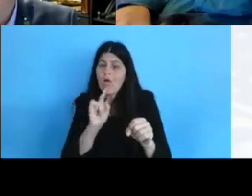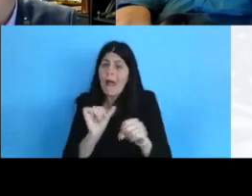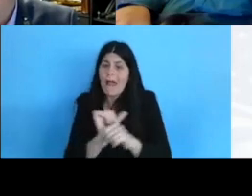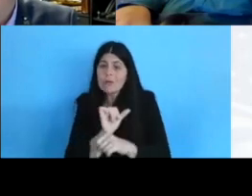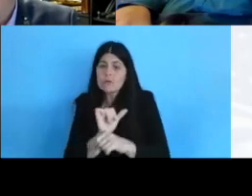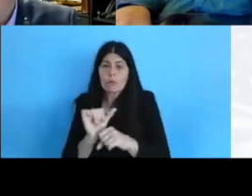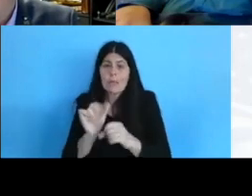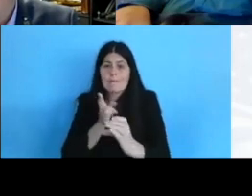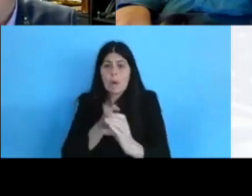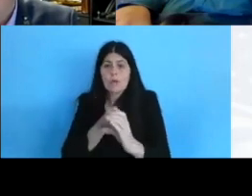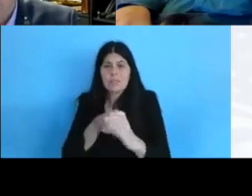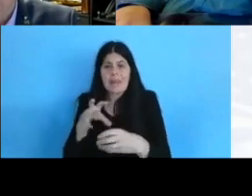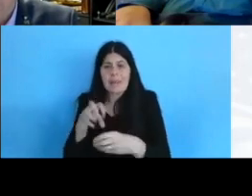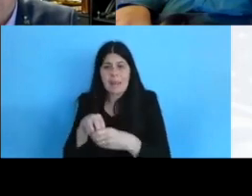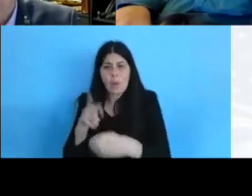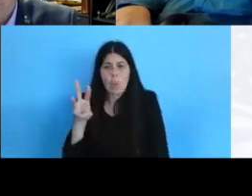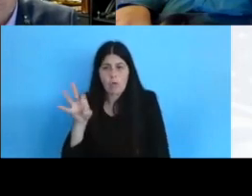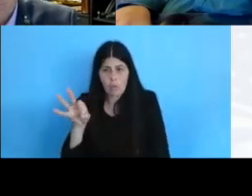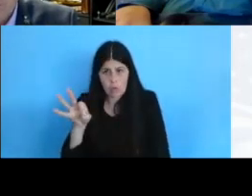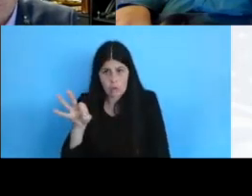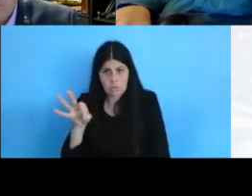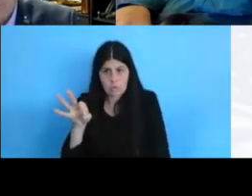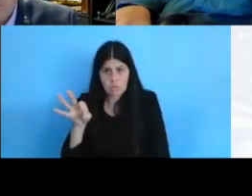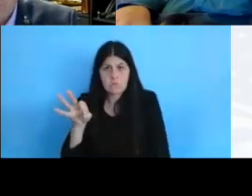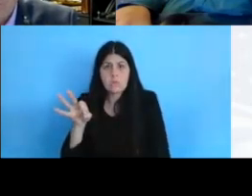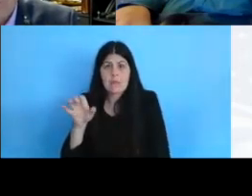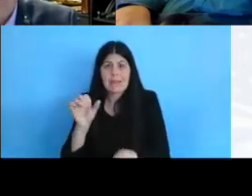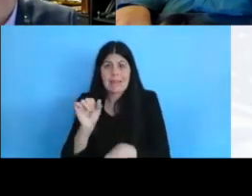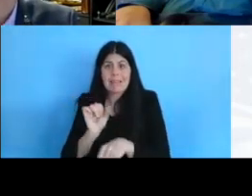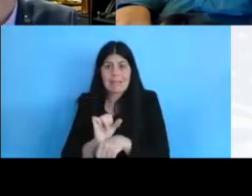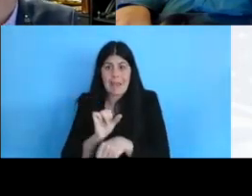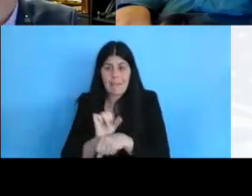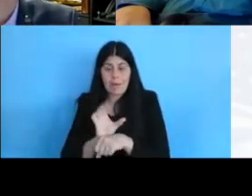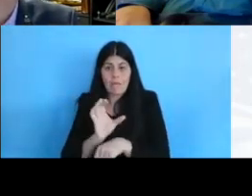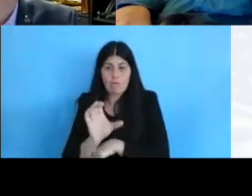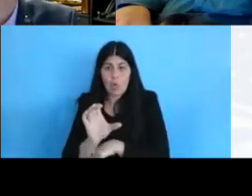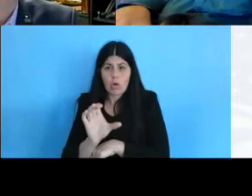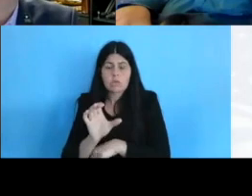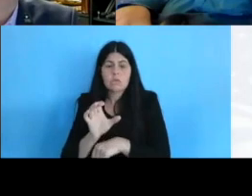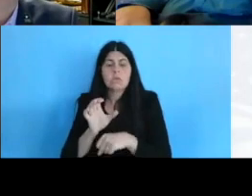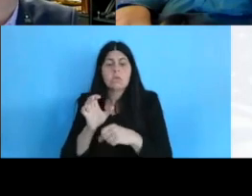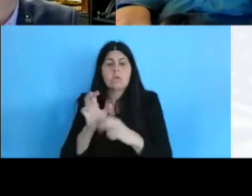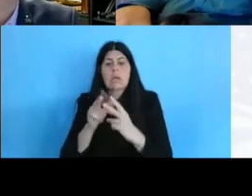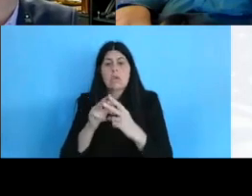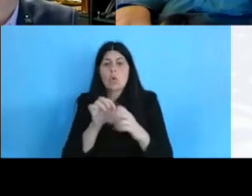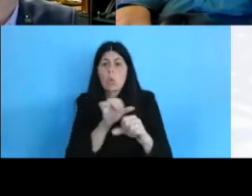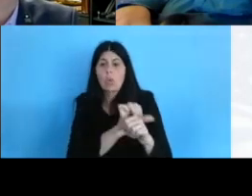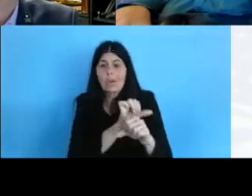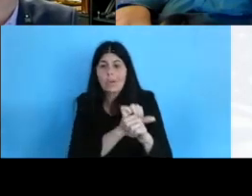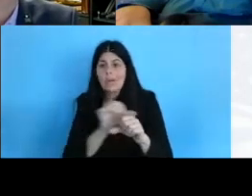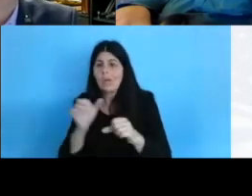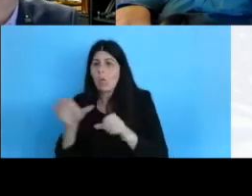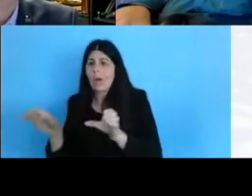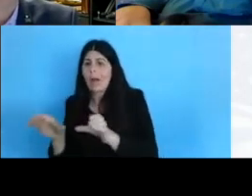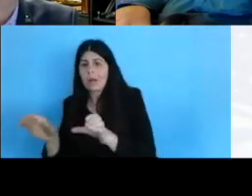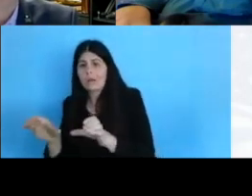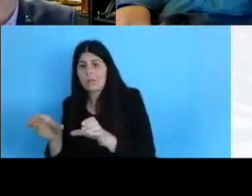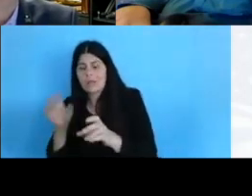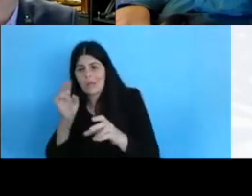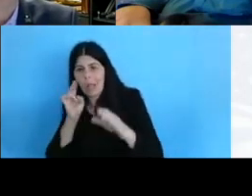and the labor force. And that means are either working or actively looking for employment.